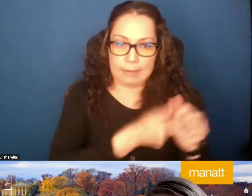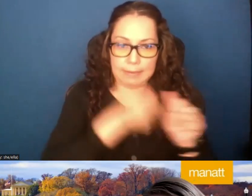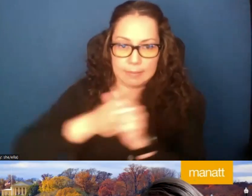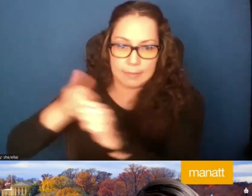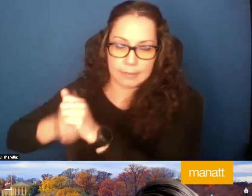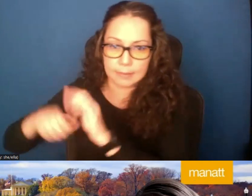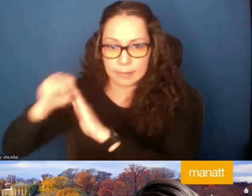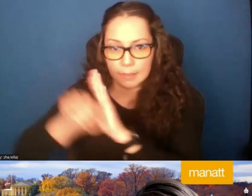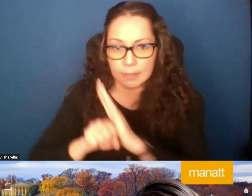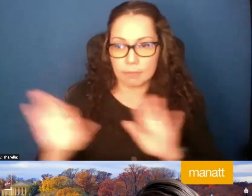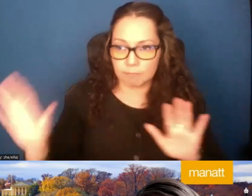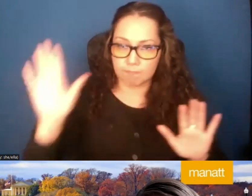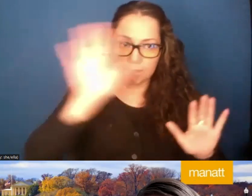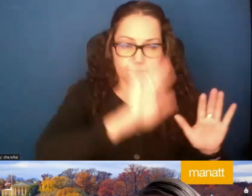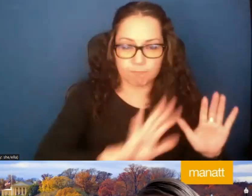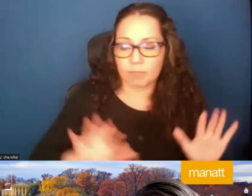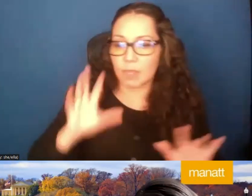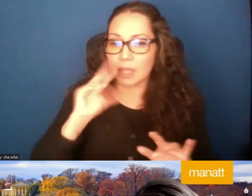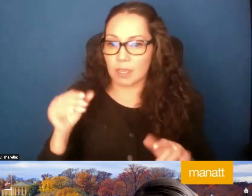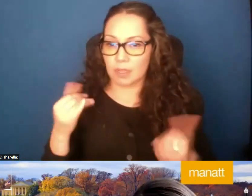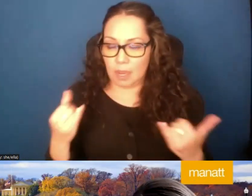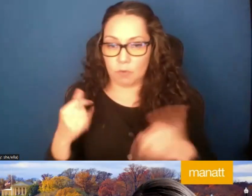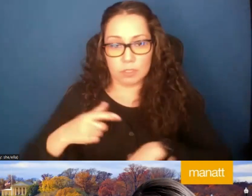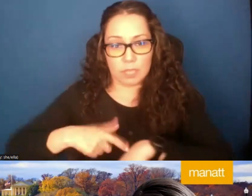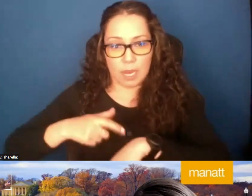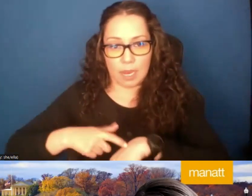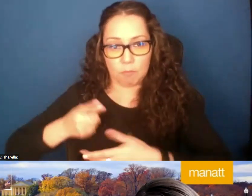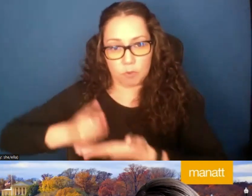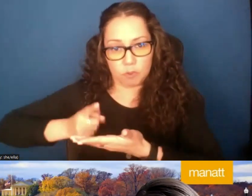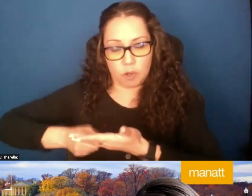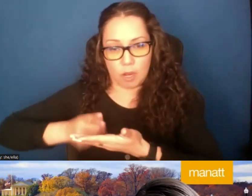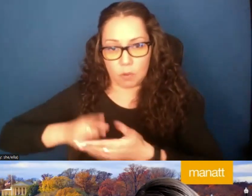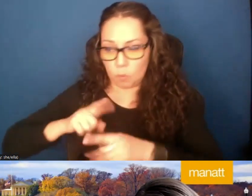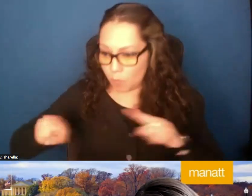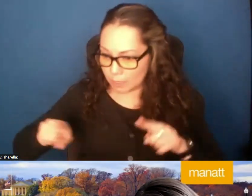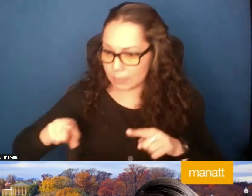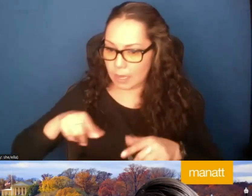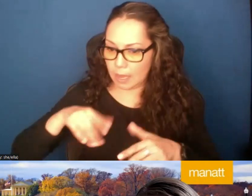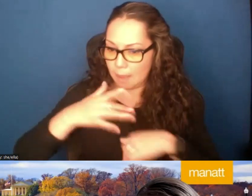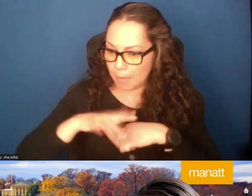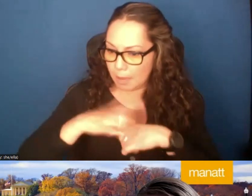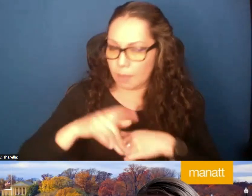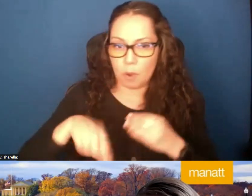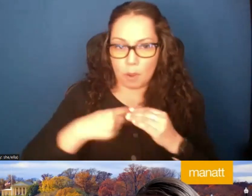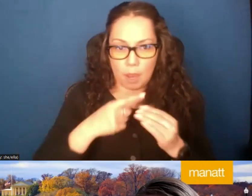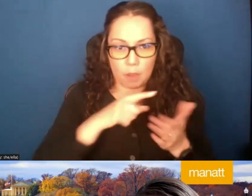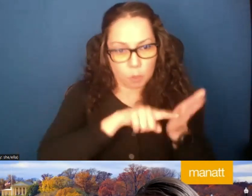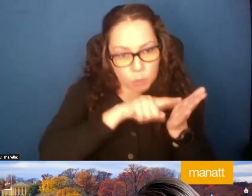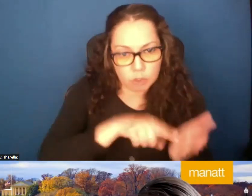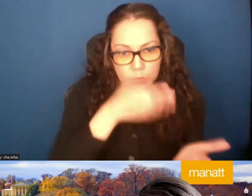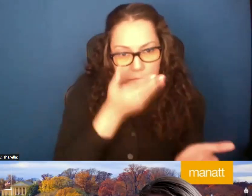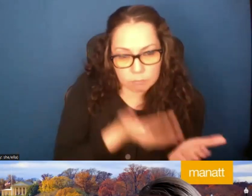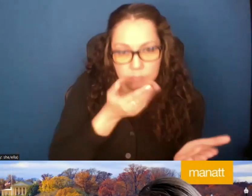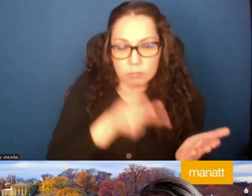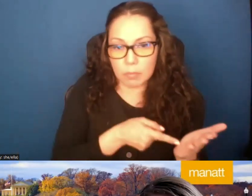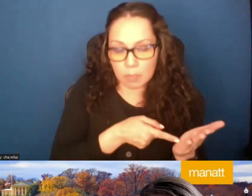taken the time to talk through what is available in the research to understand about long term care. We have had